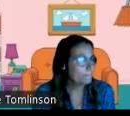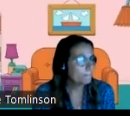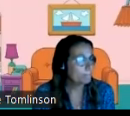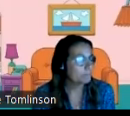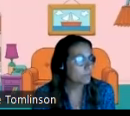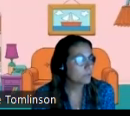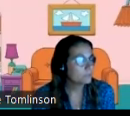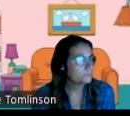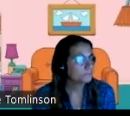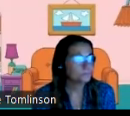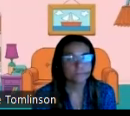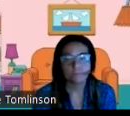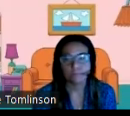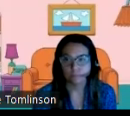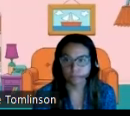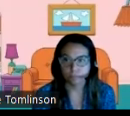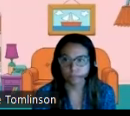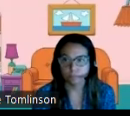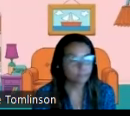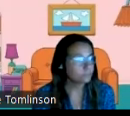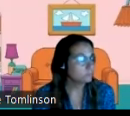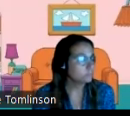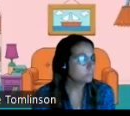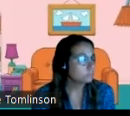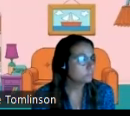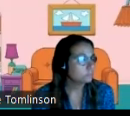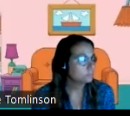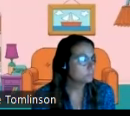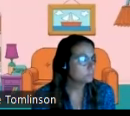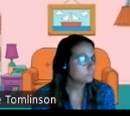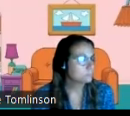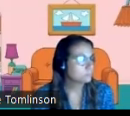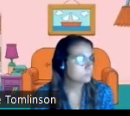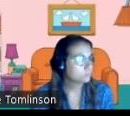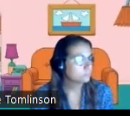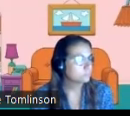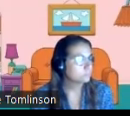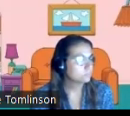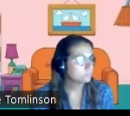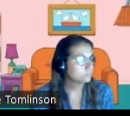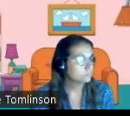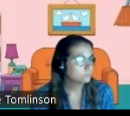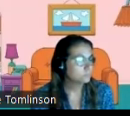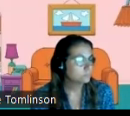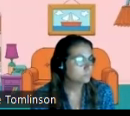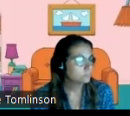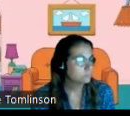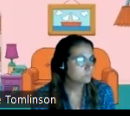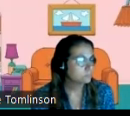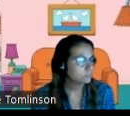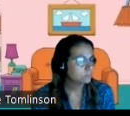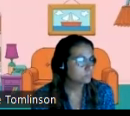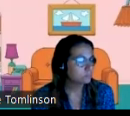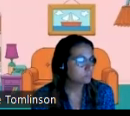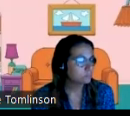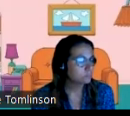This is time for facilitators, co-chairs, and staff to summarize any items already brought up today which did not